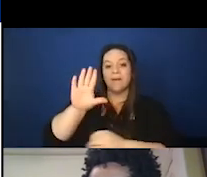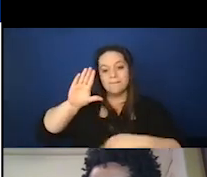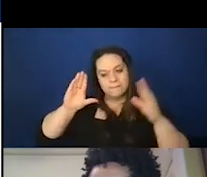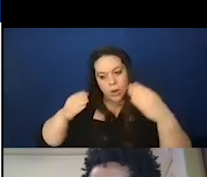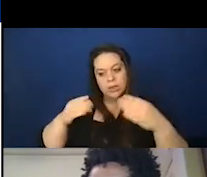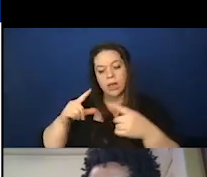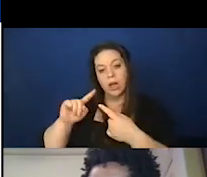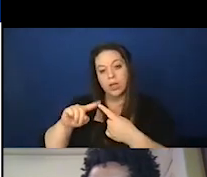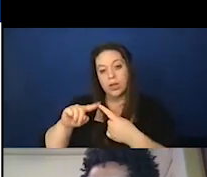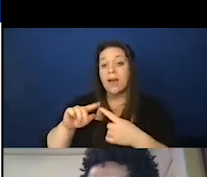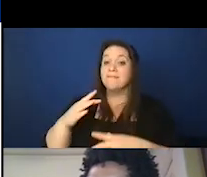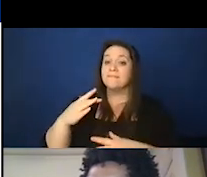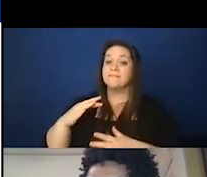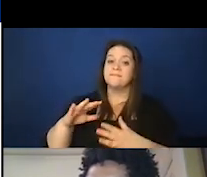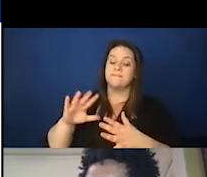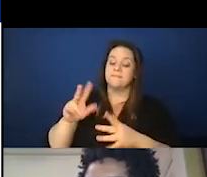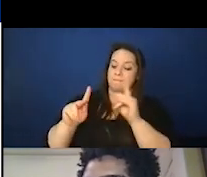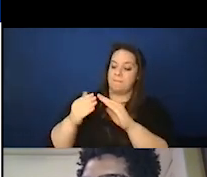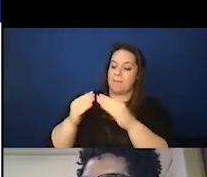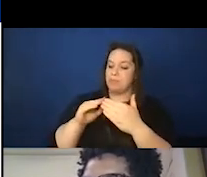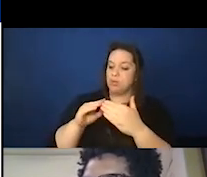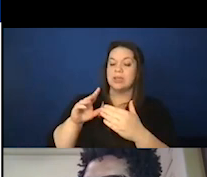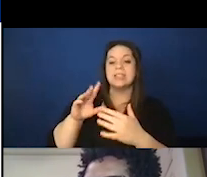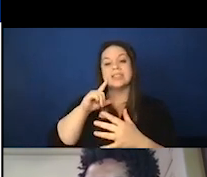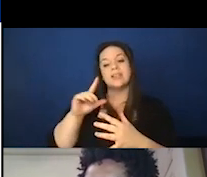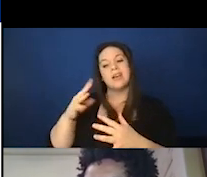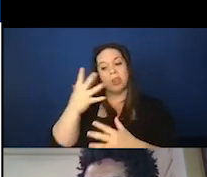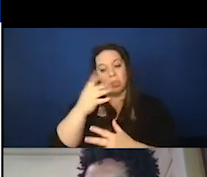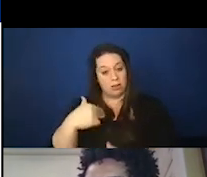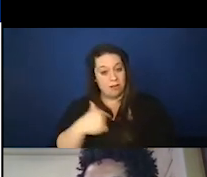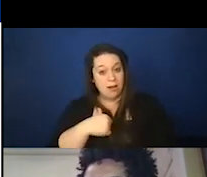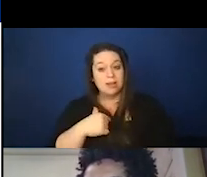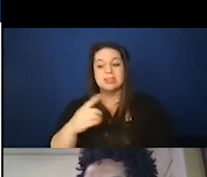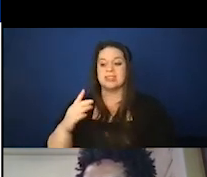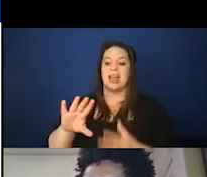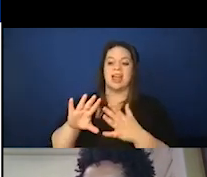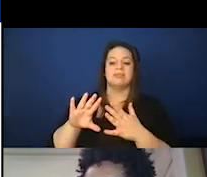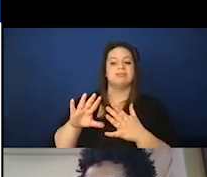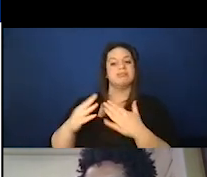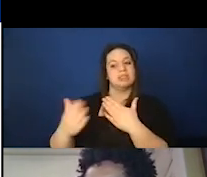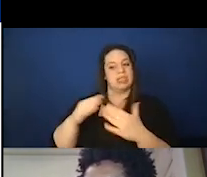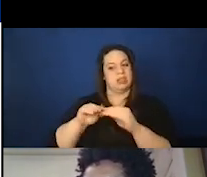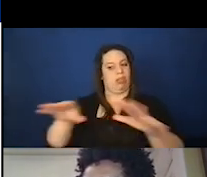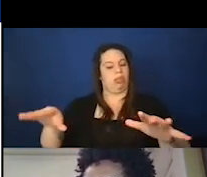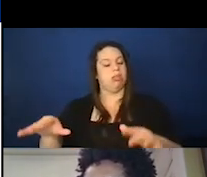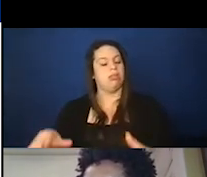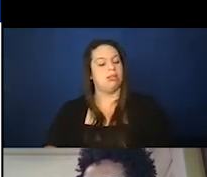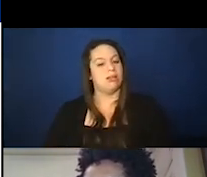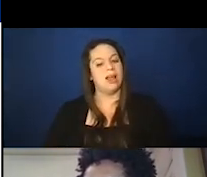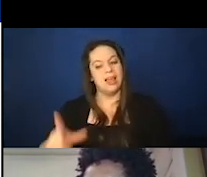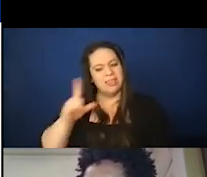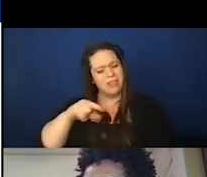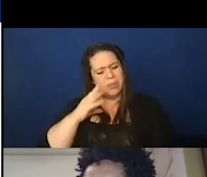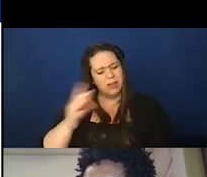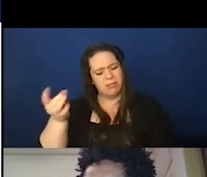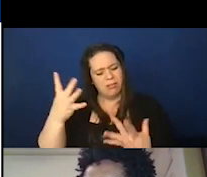get vulnerable communities. That means communities that look like us, that have been hammered. We have to get them, the